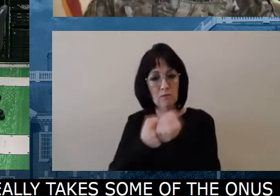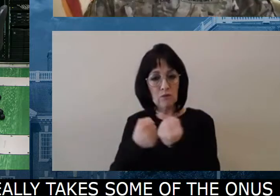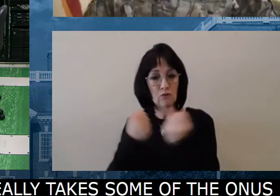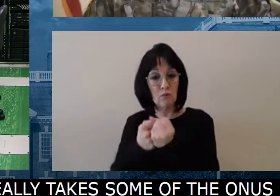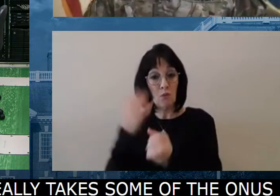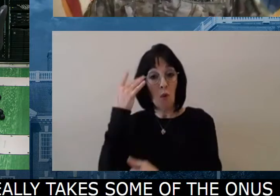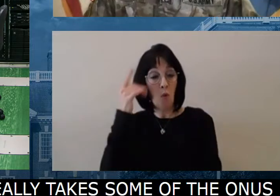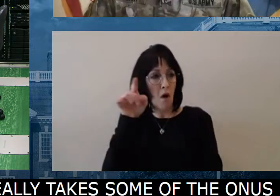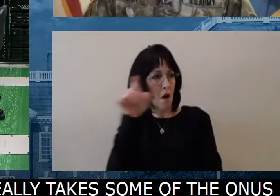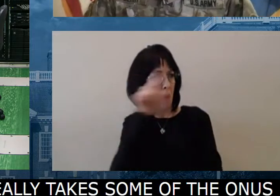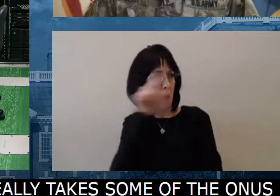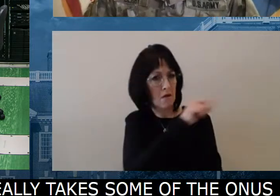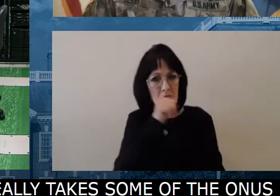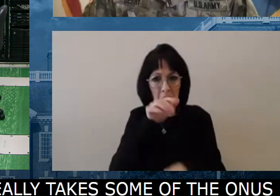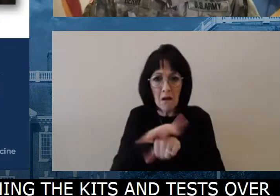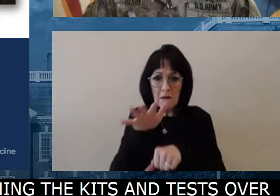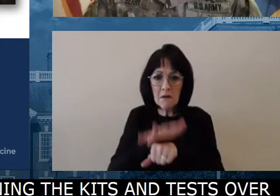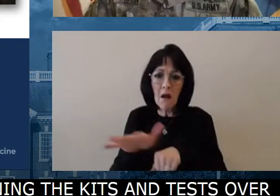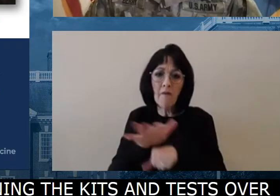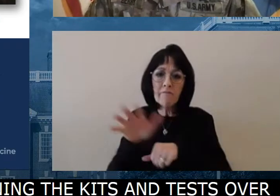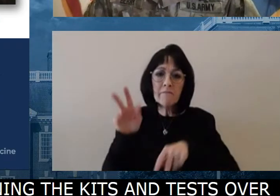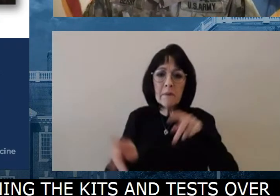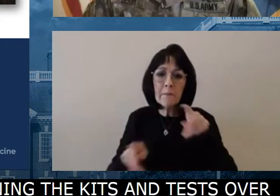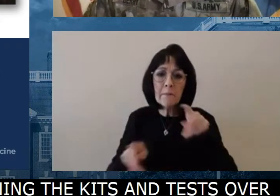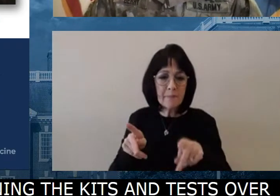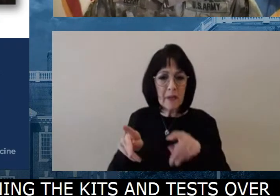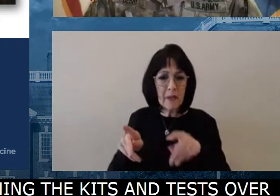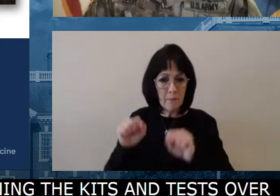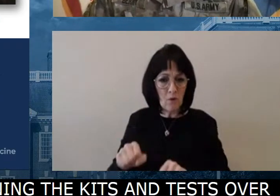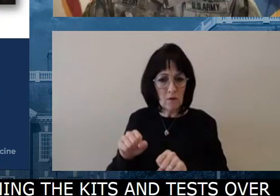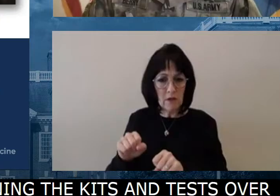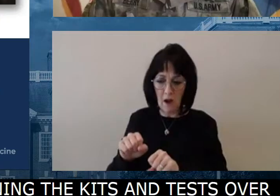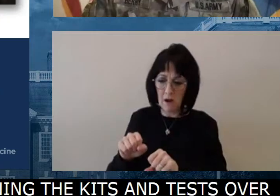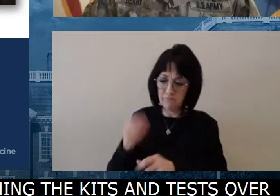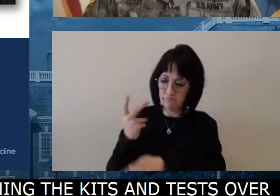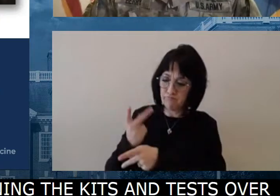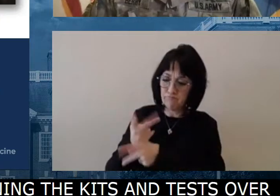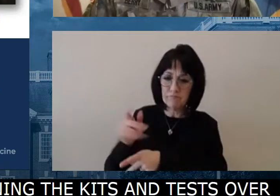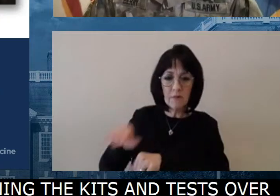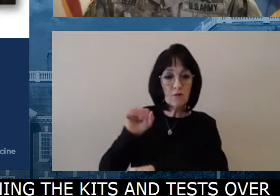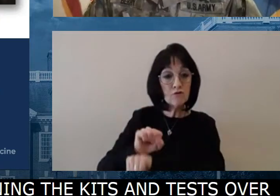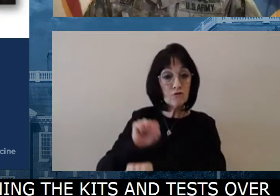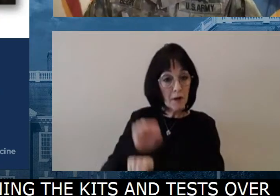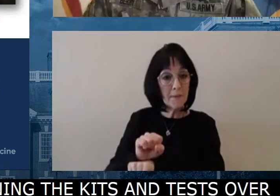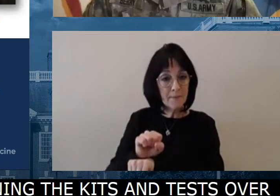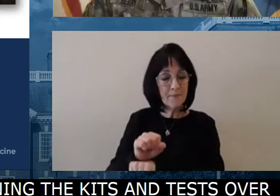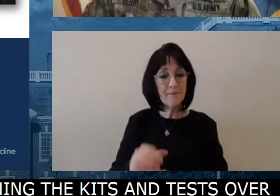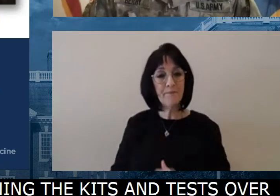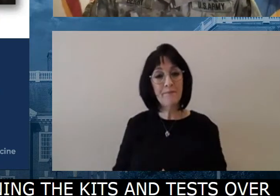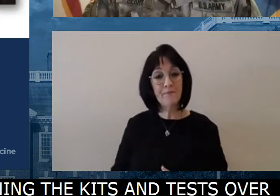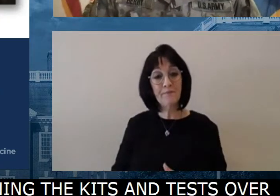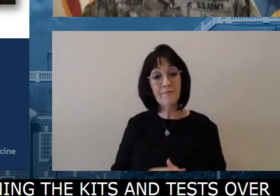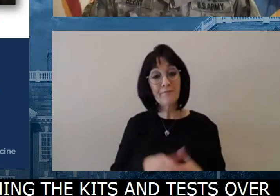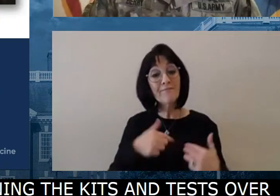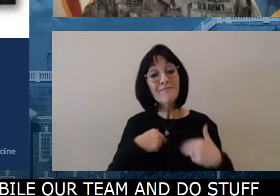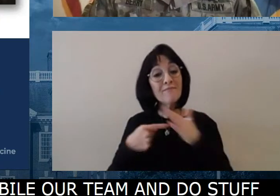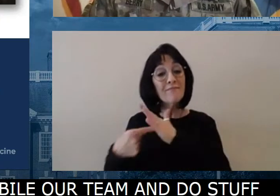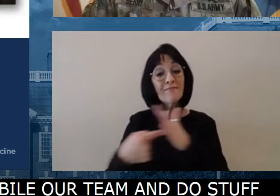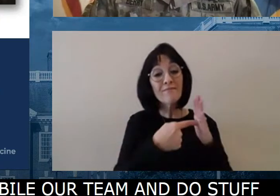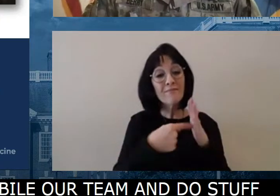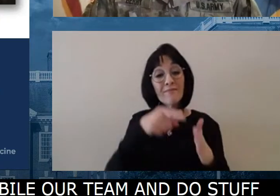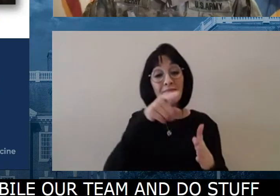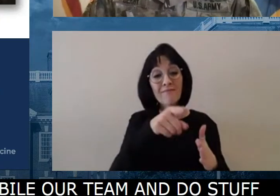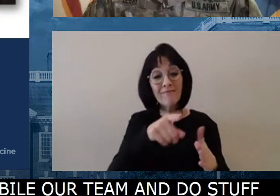experienced in. The next slide, you'll see some photos. We helped set up an alternative care facility within